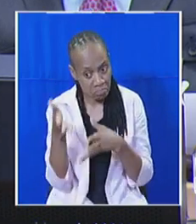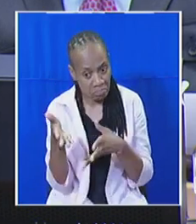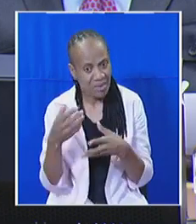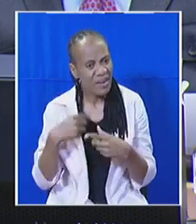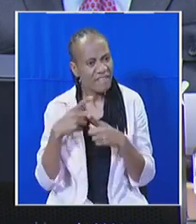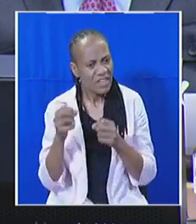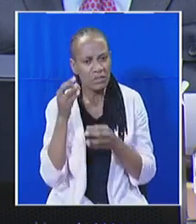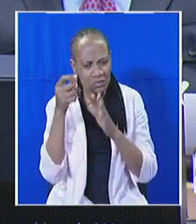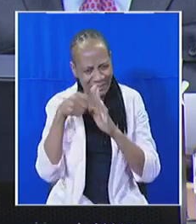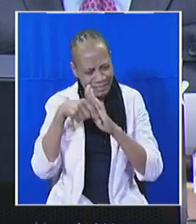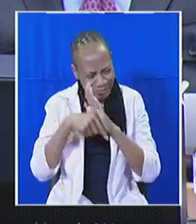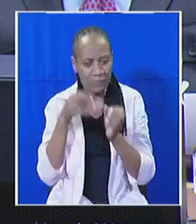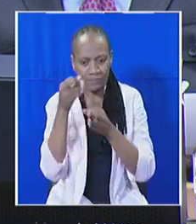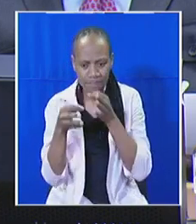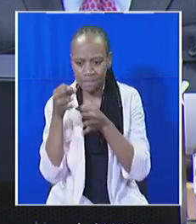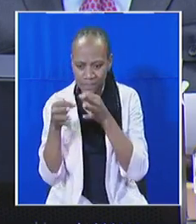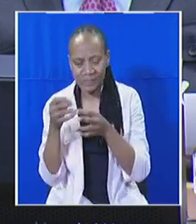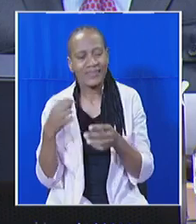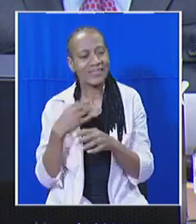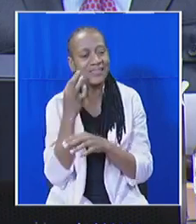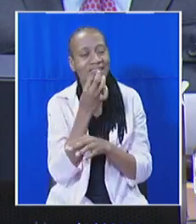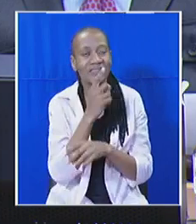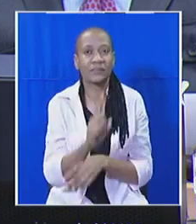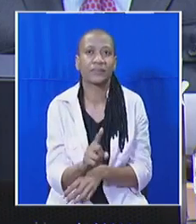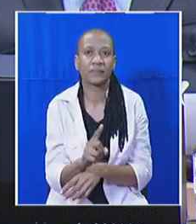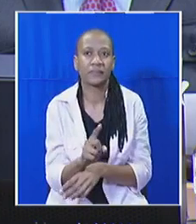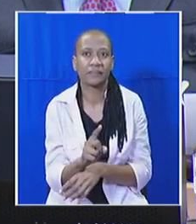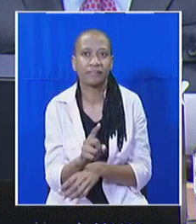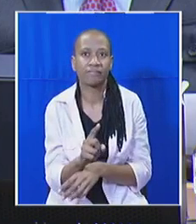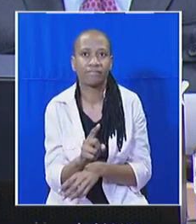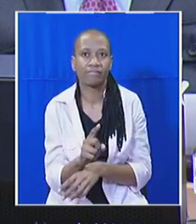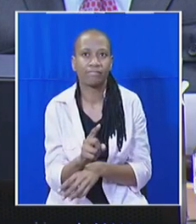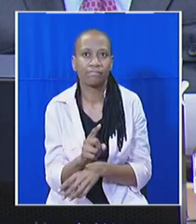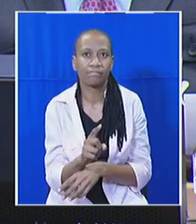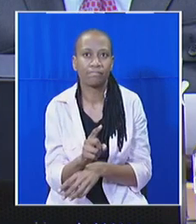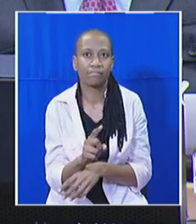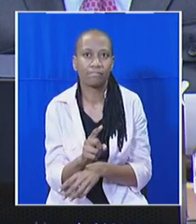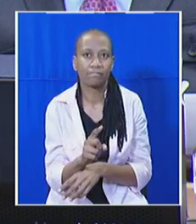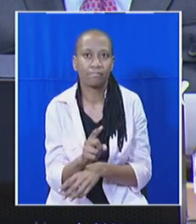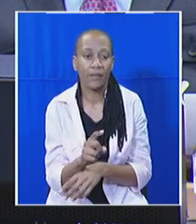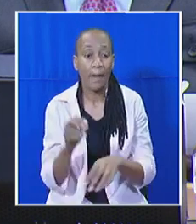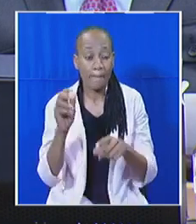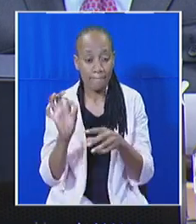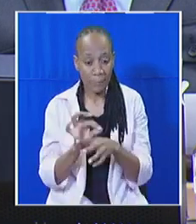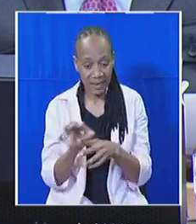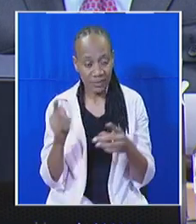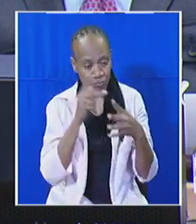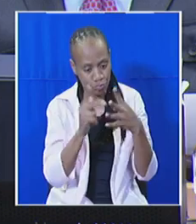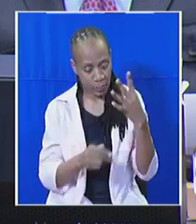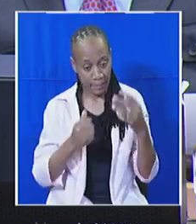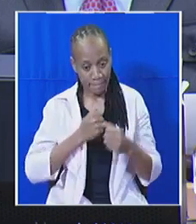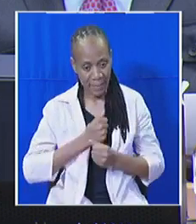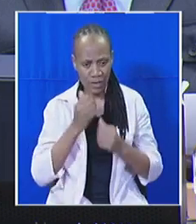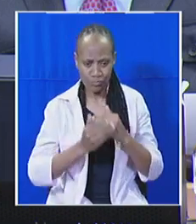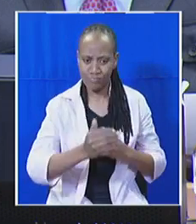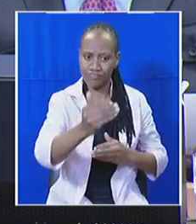our priorities. And I said our priorities are divided into long-term and short-term. In the short term, I